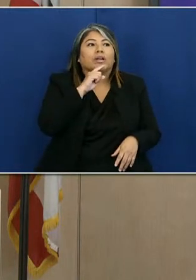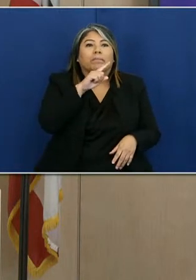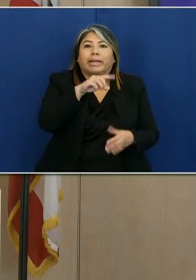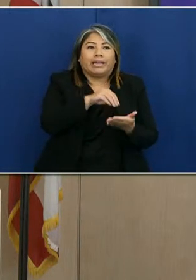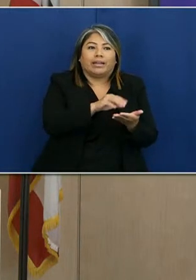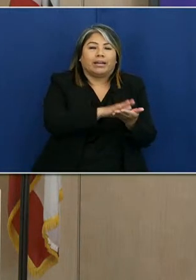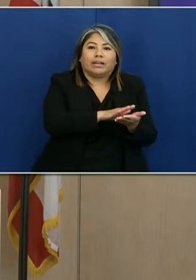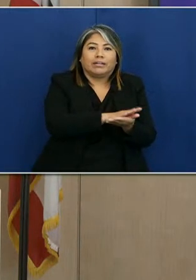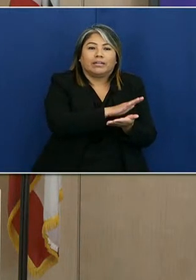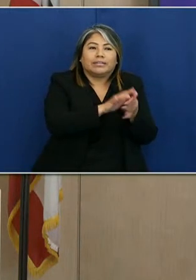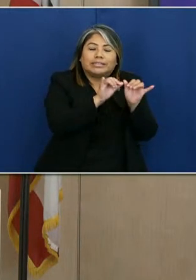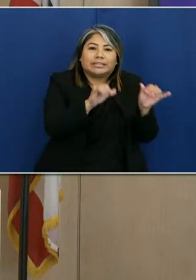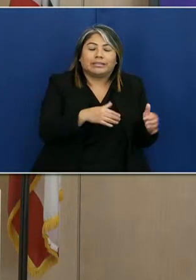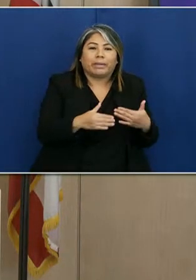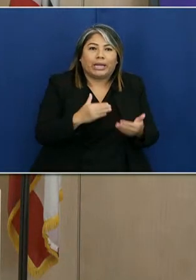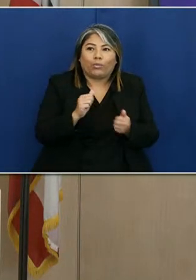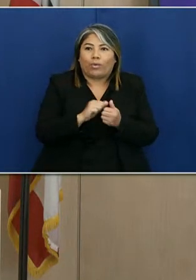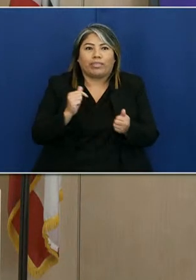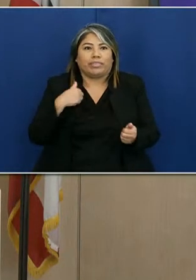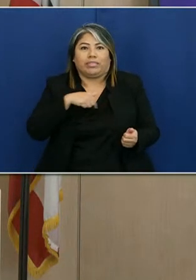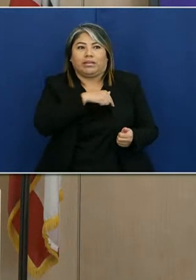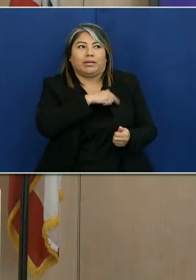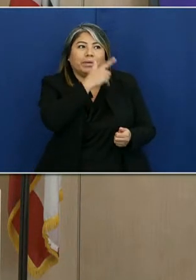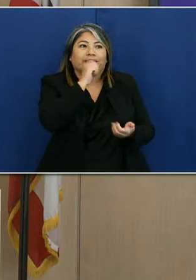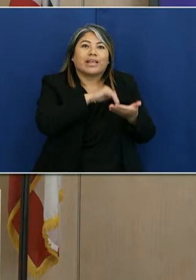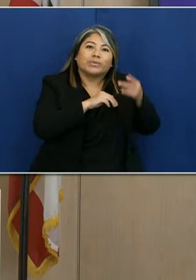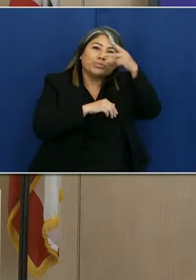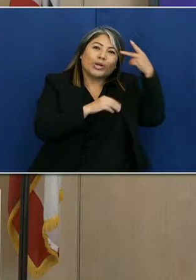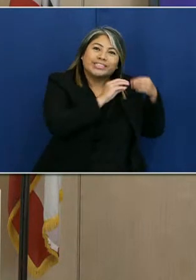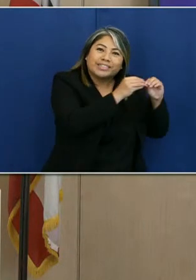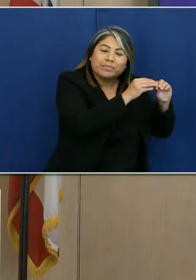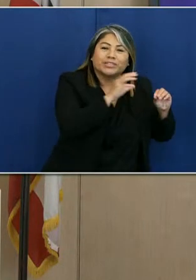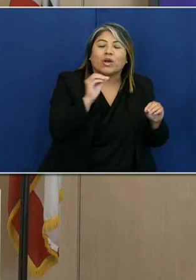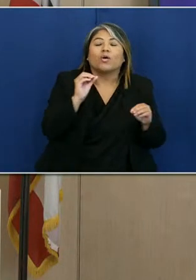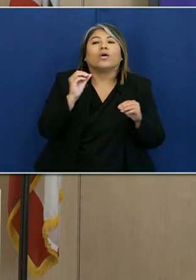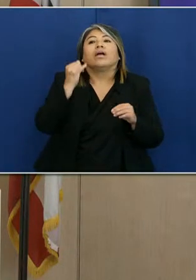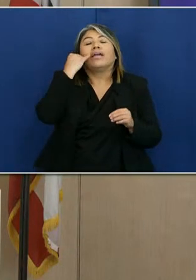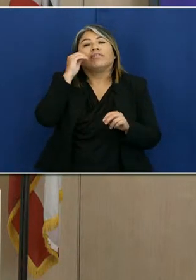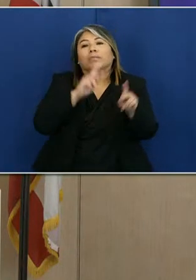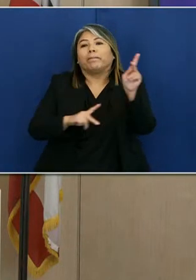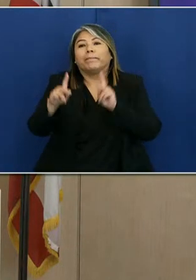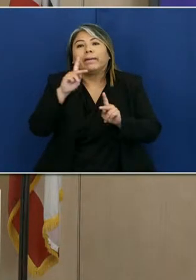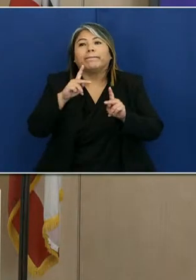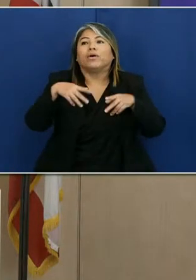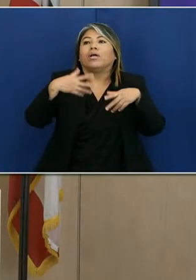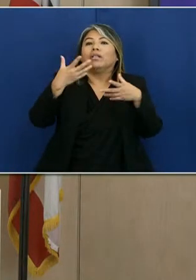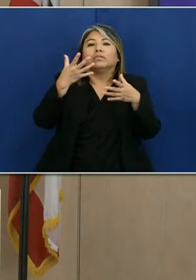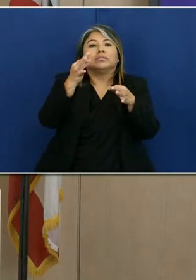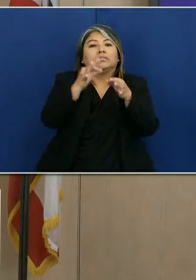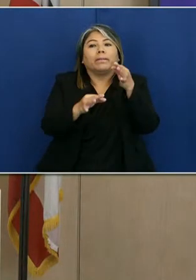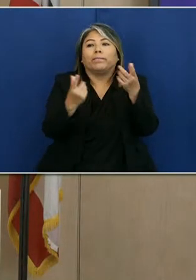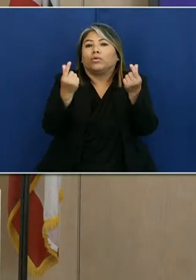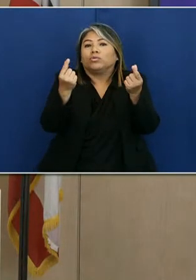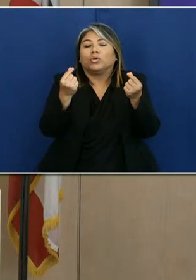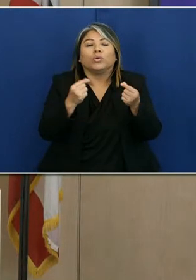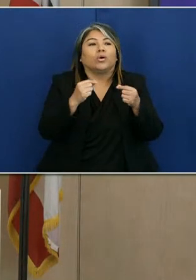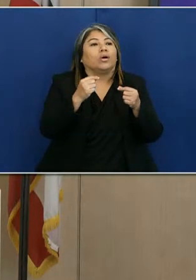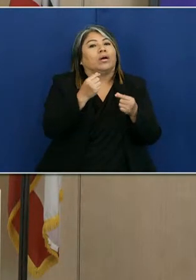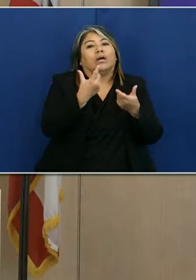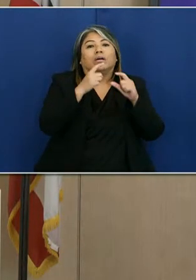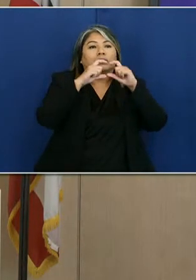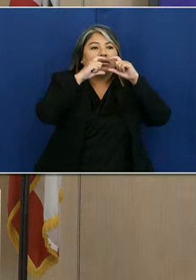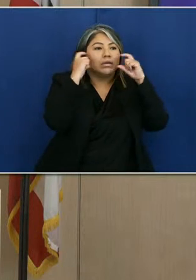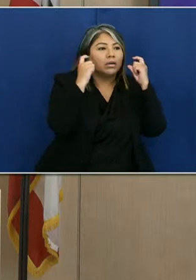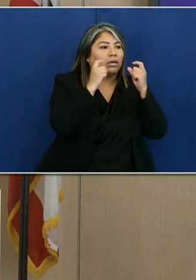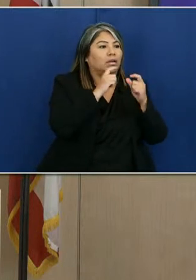count. So if people will just make the smallest of efforts by wearing their facial coverings, social